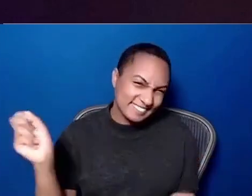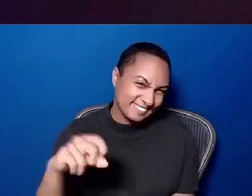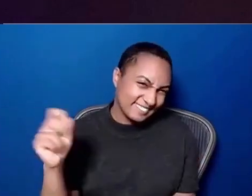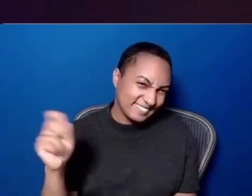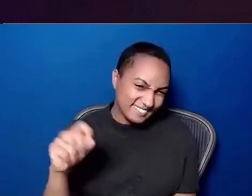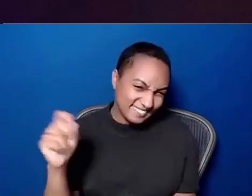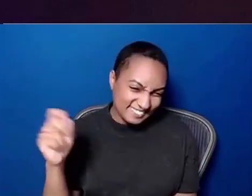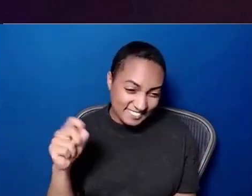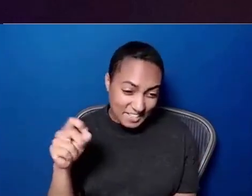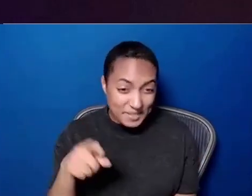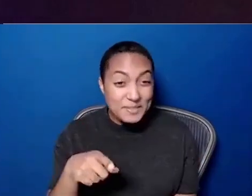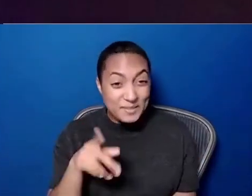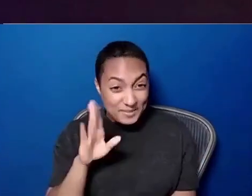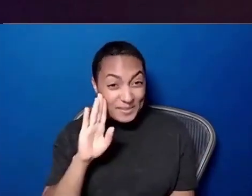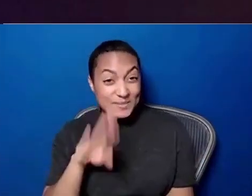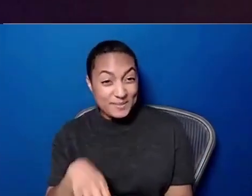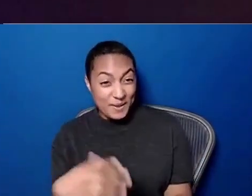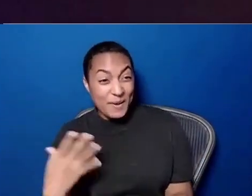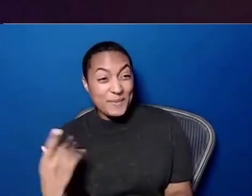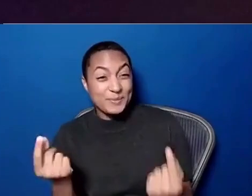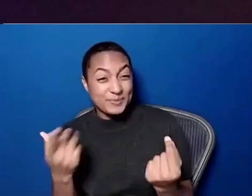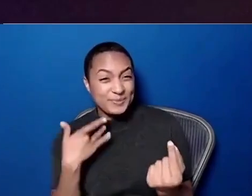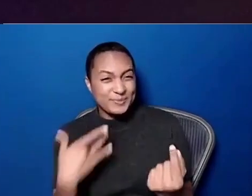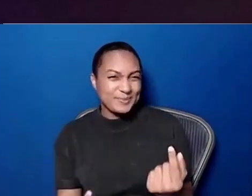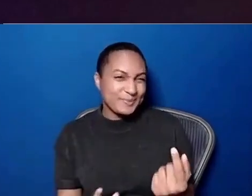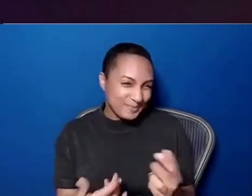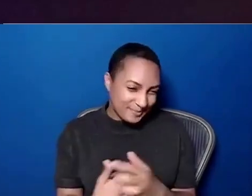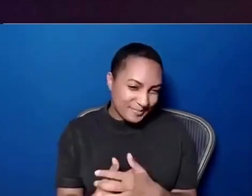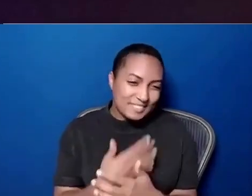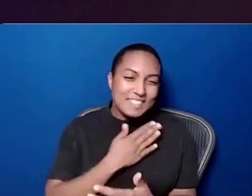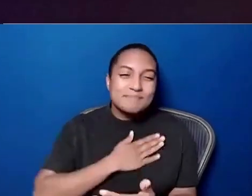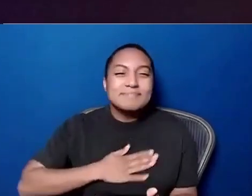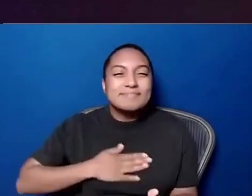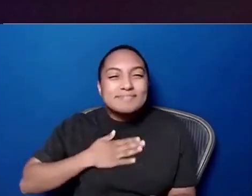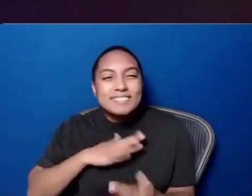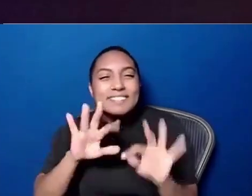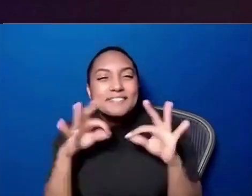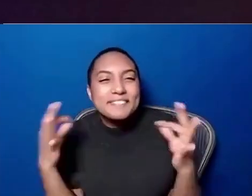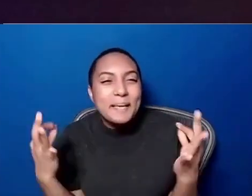You know how we do? So please, family,